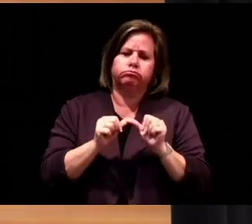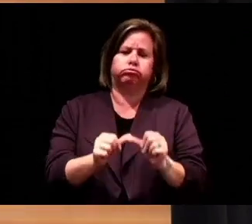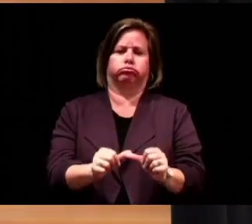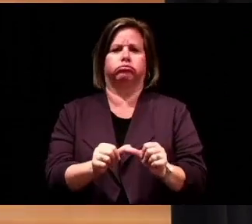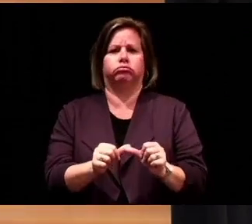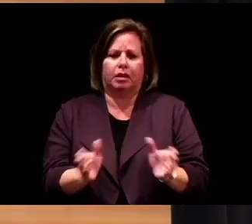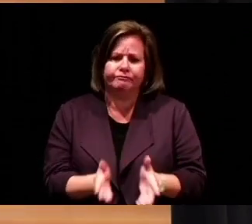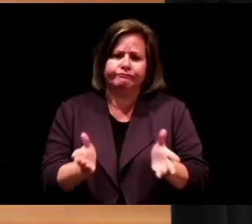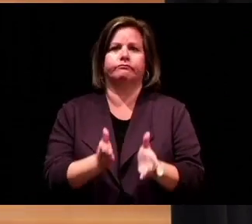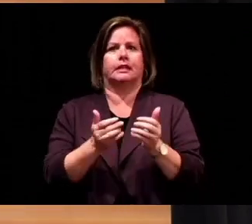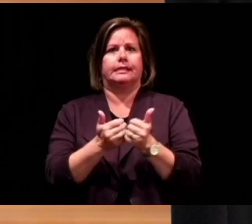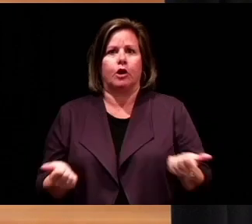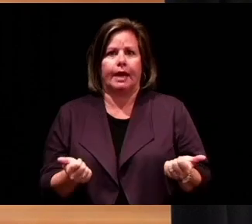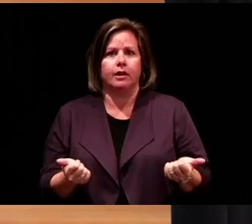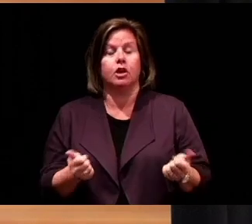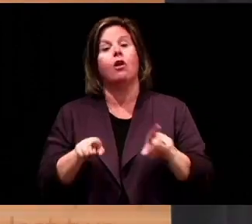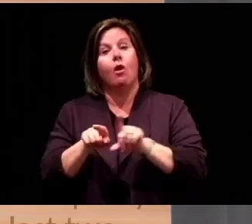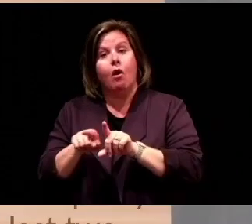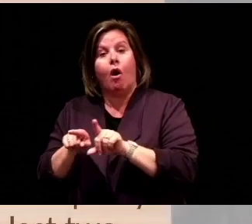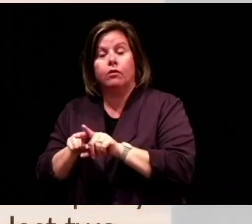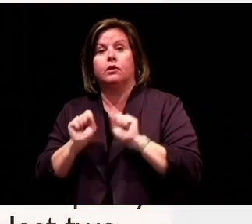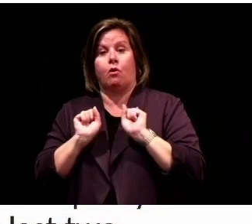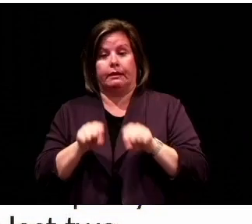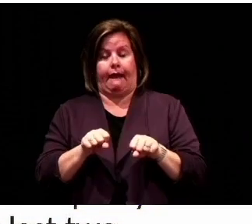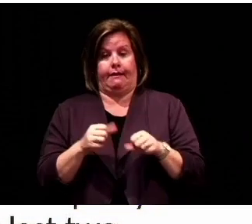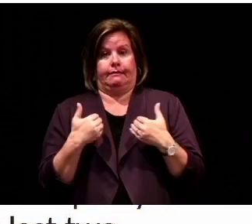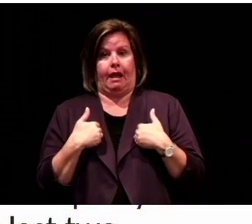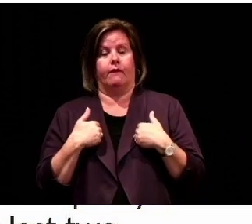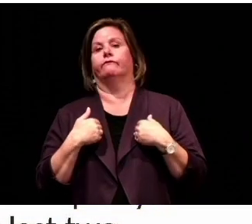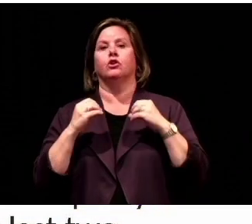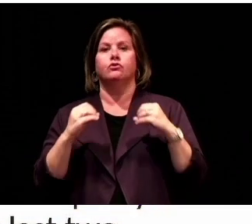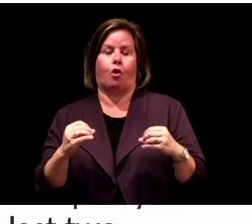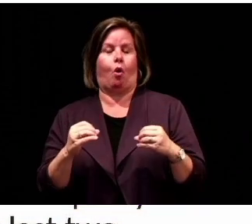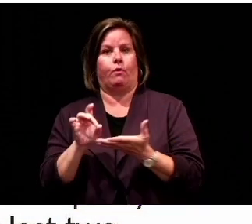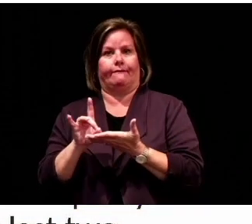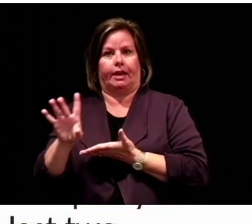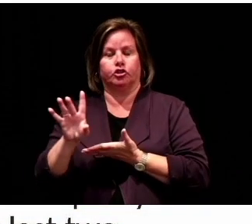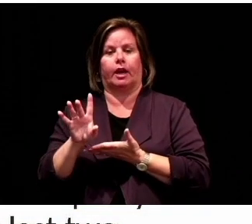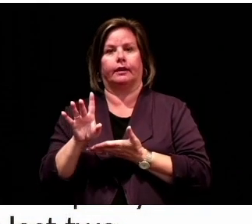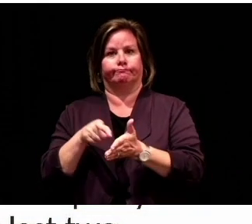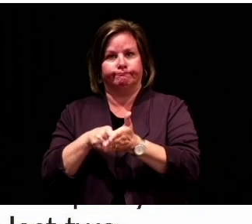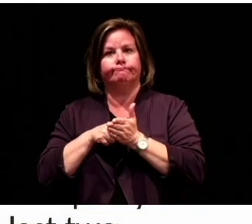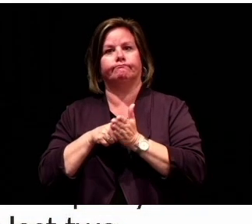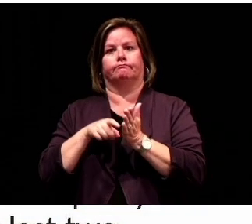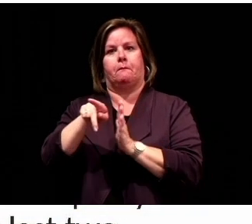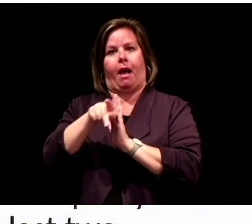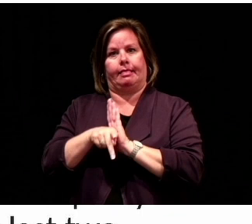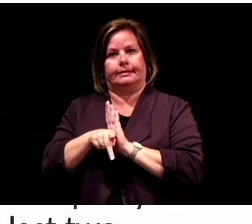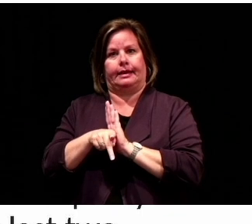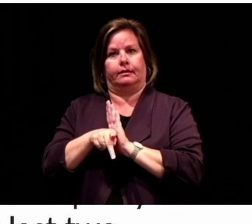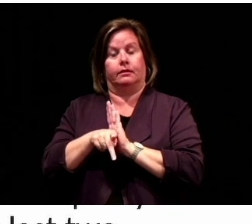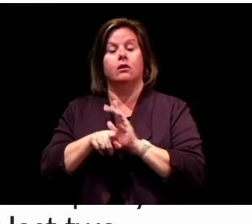much stronger argument to make. They cited HUD's eviction report. Eviction increases the risk of relocating to a neighborhood with worse social